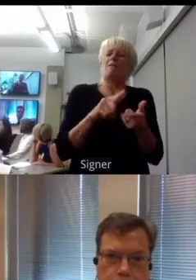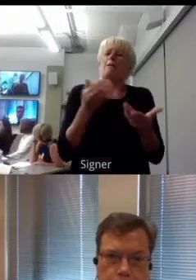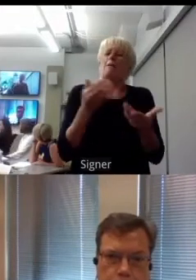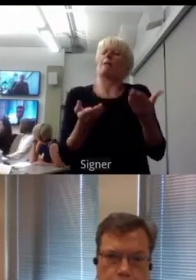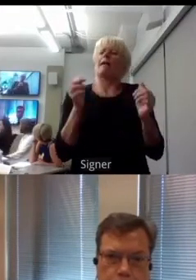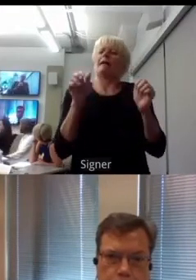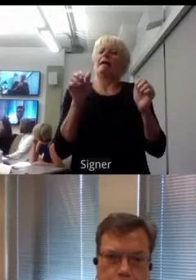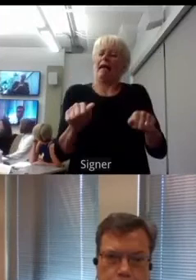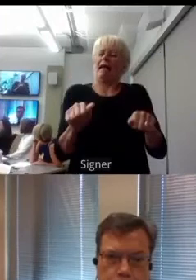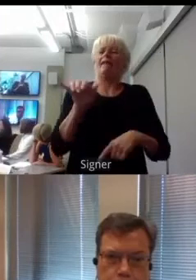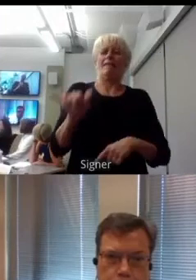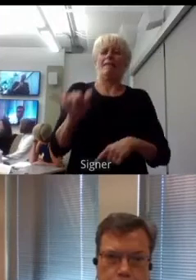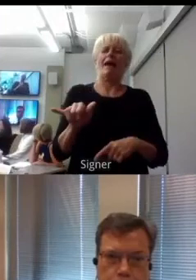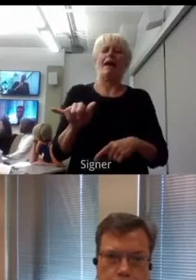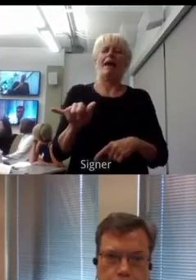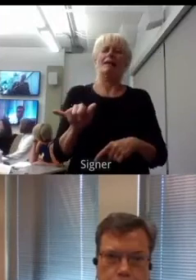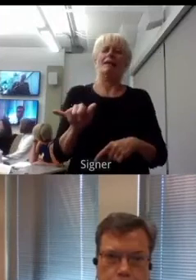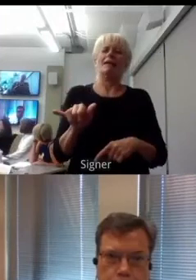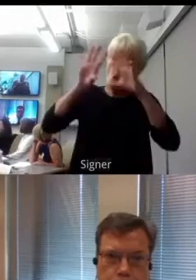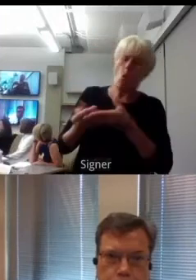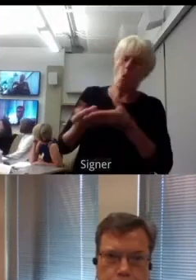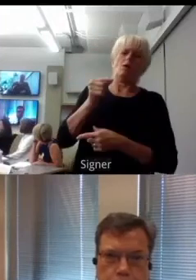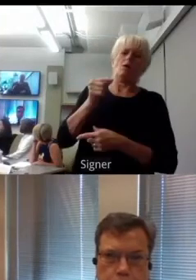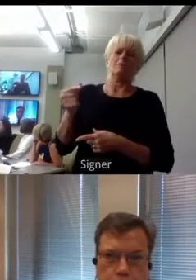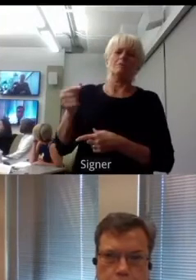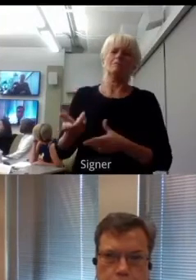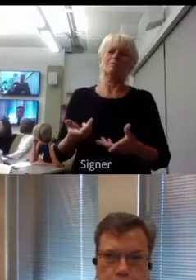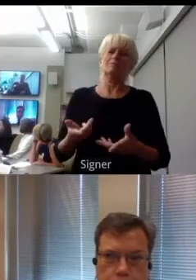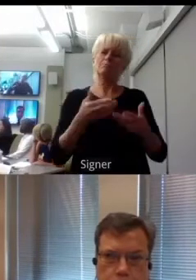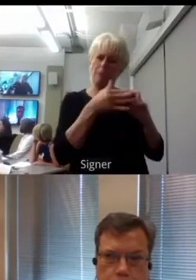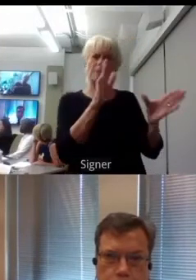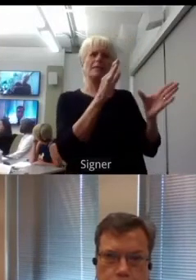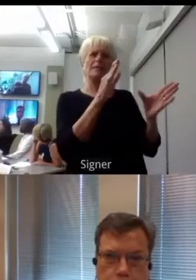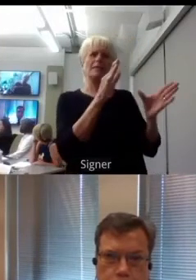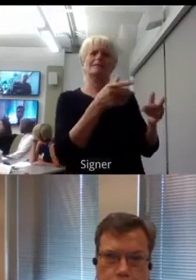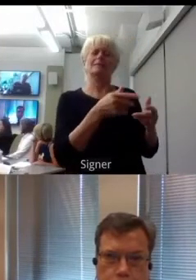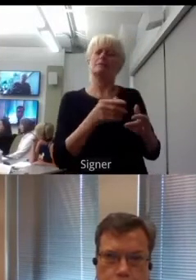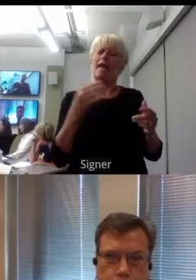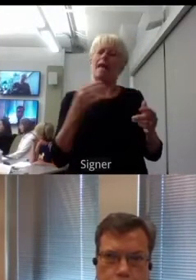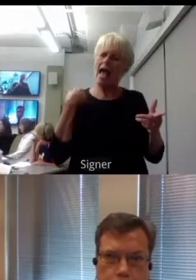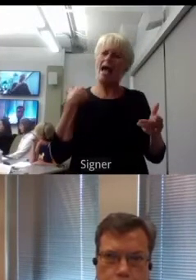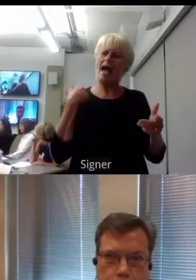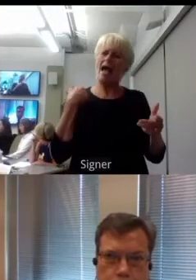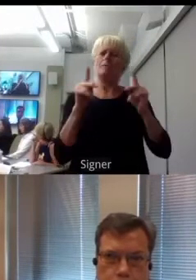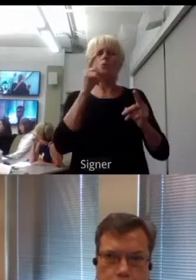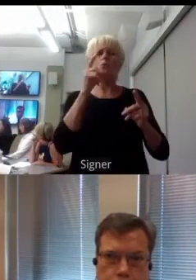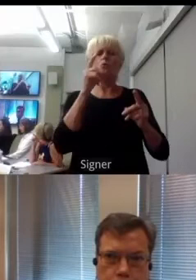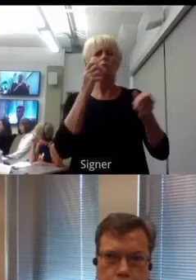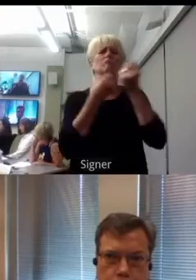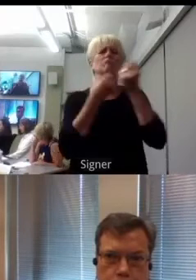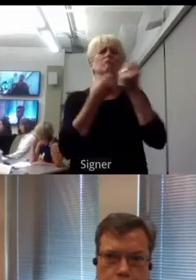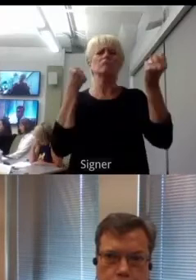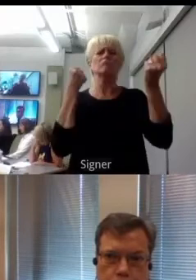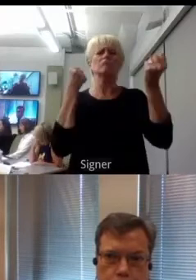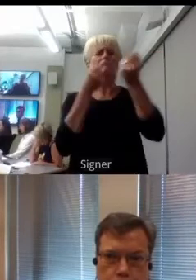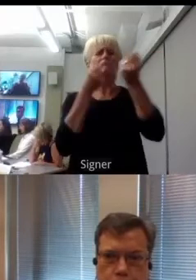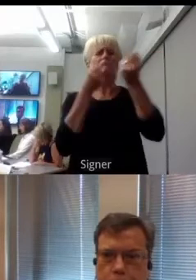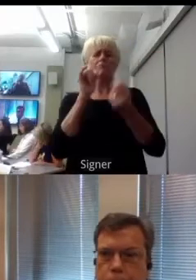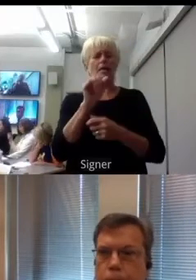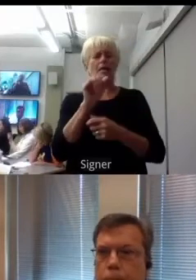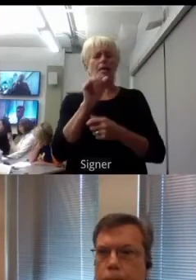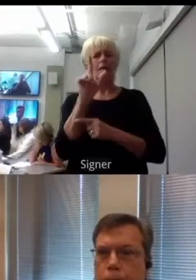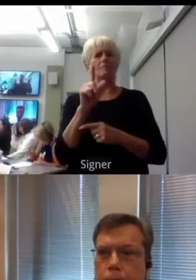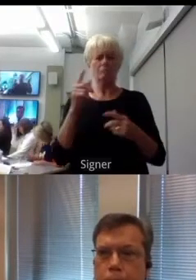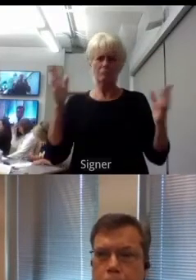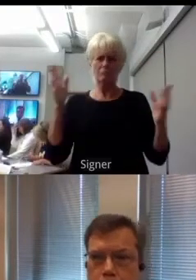public sector to make sure that there were people who were championing the bill and the idea of accessibility and were doing the work